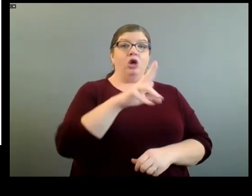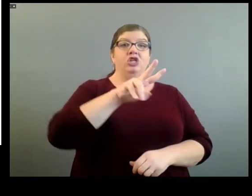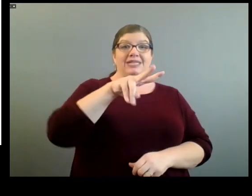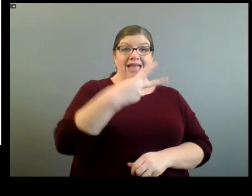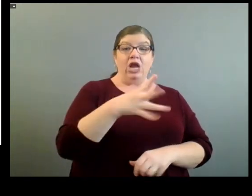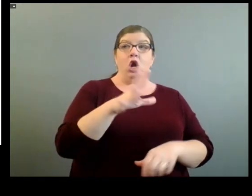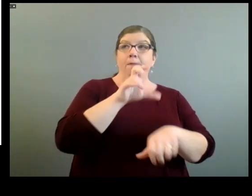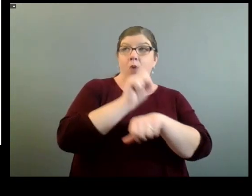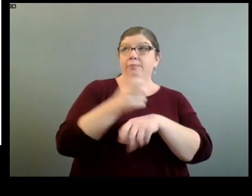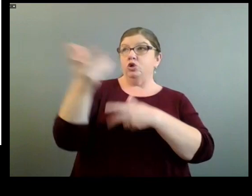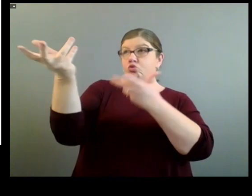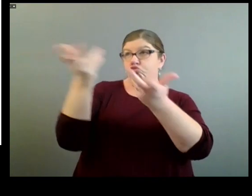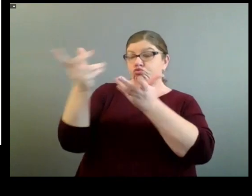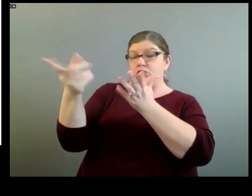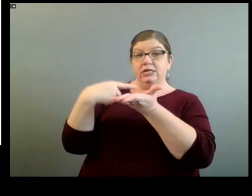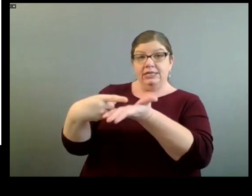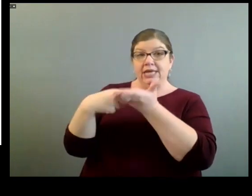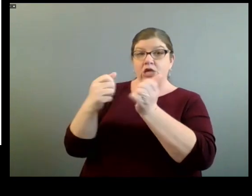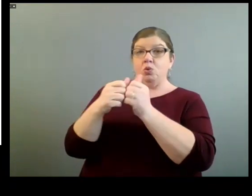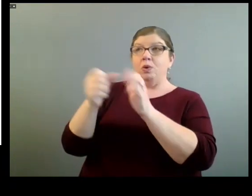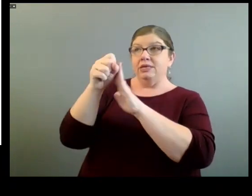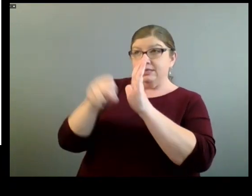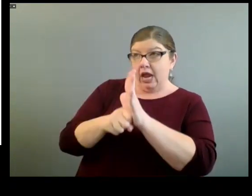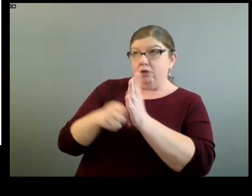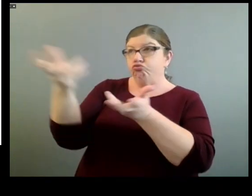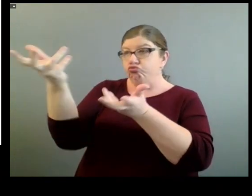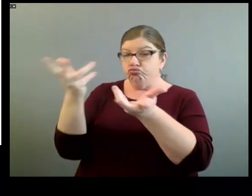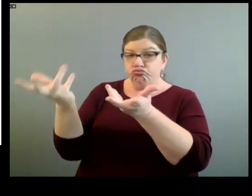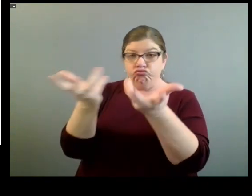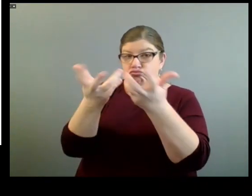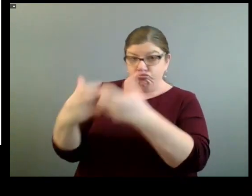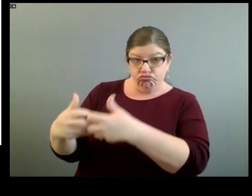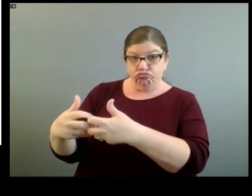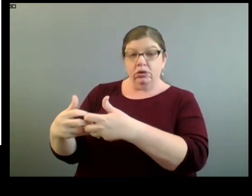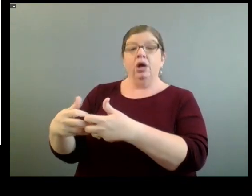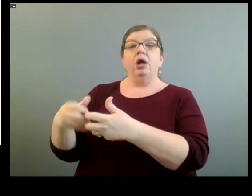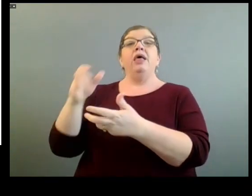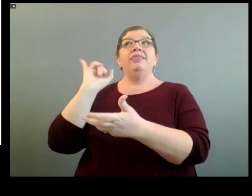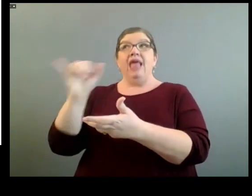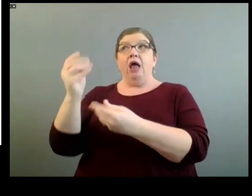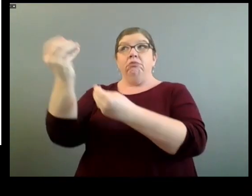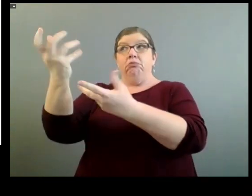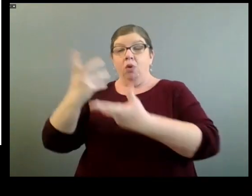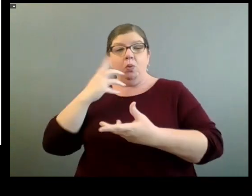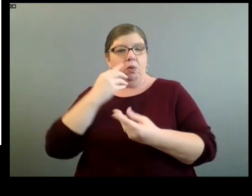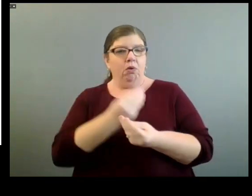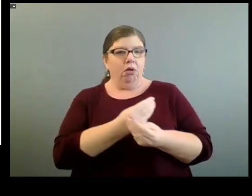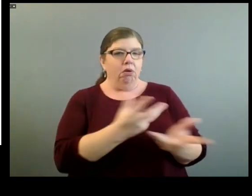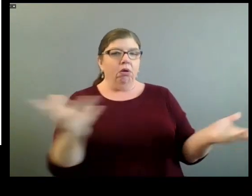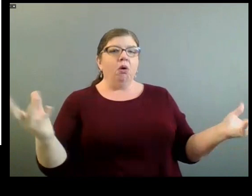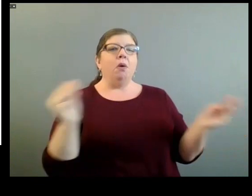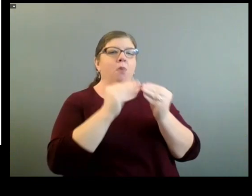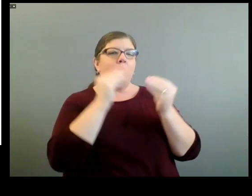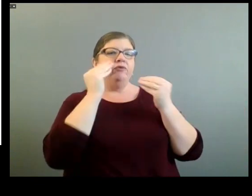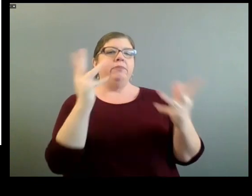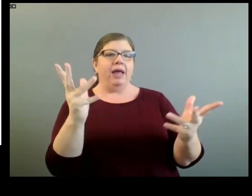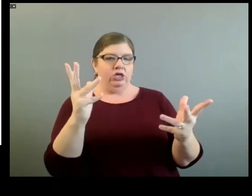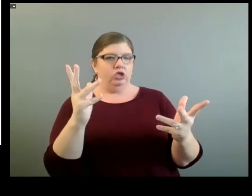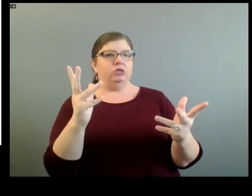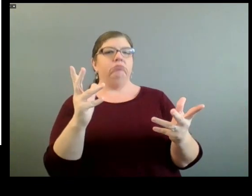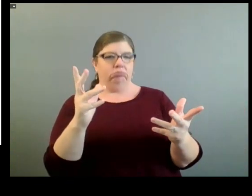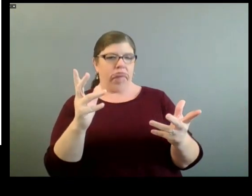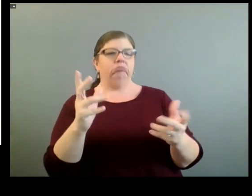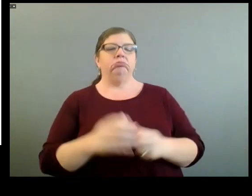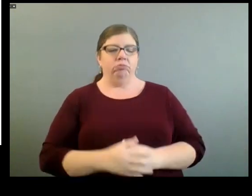the implications for the public health department. And we will be sharing with our community more information as they are